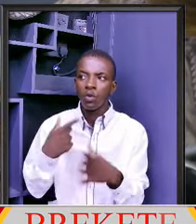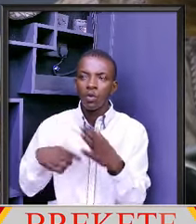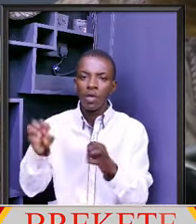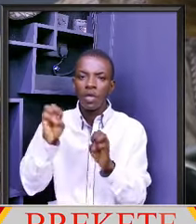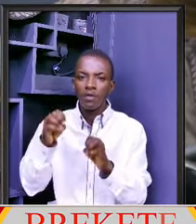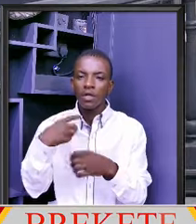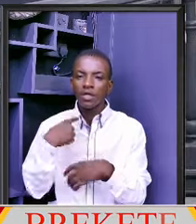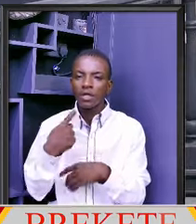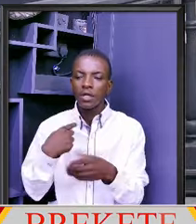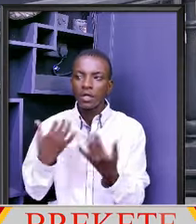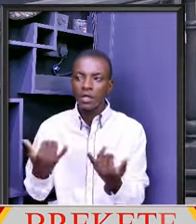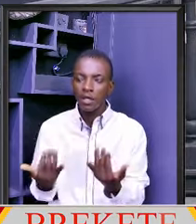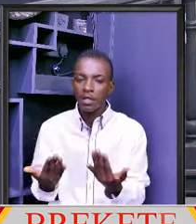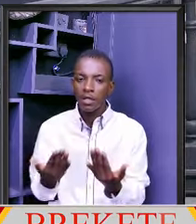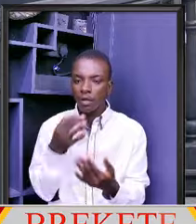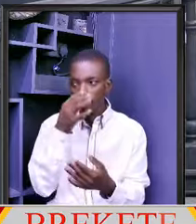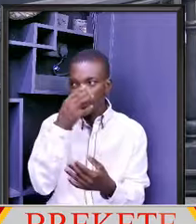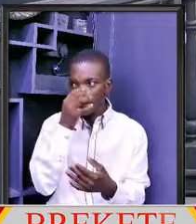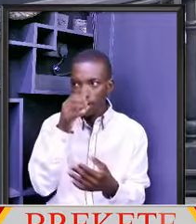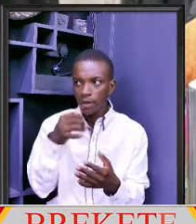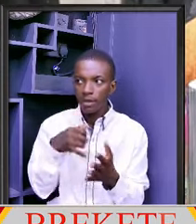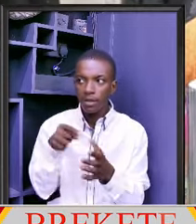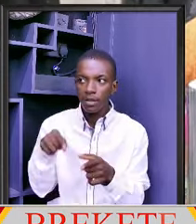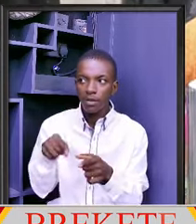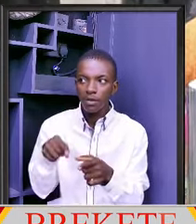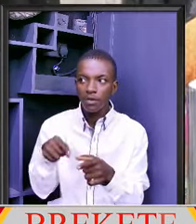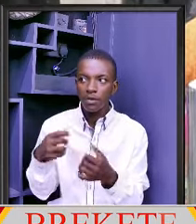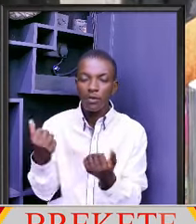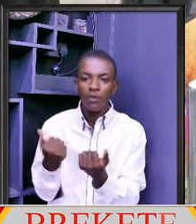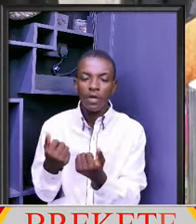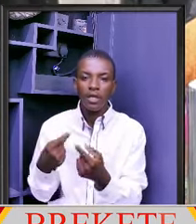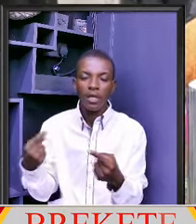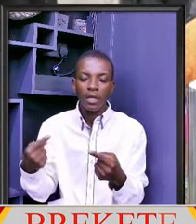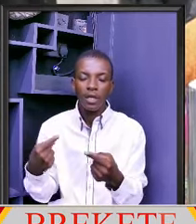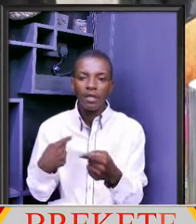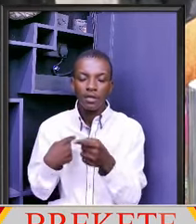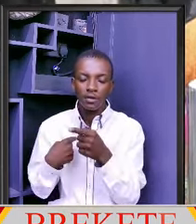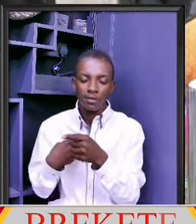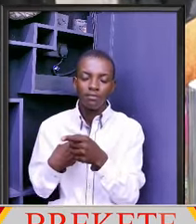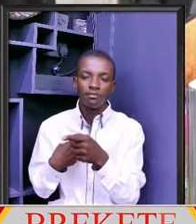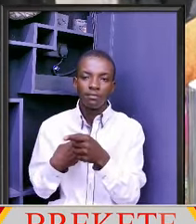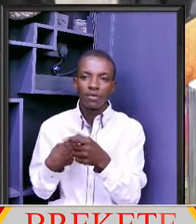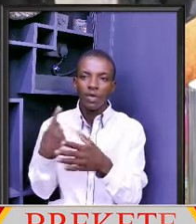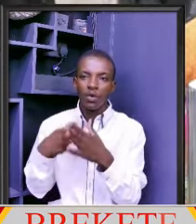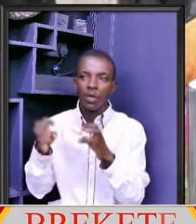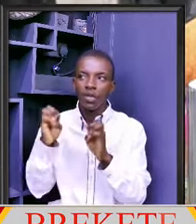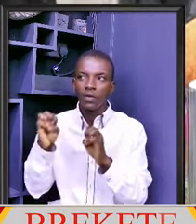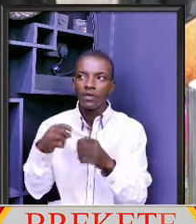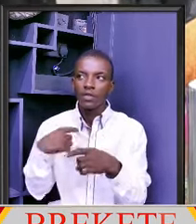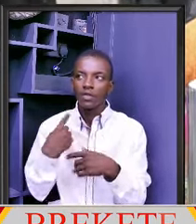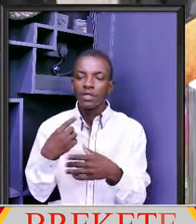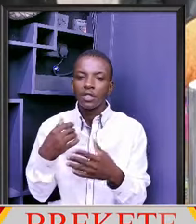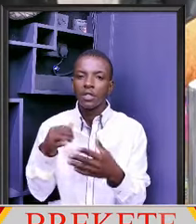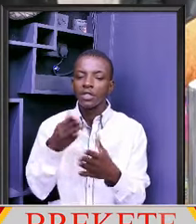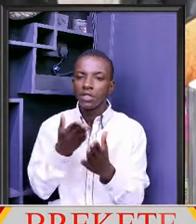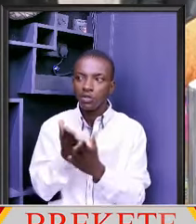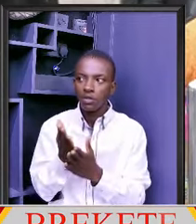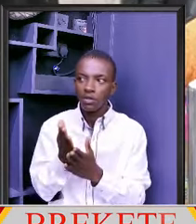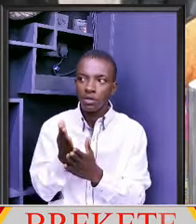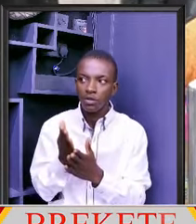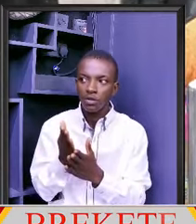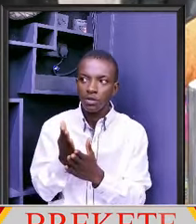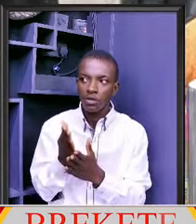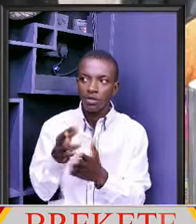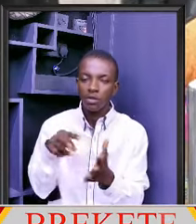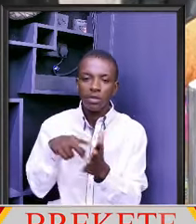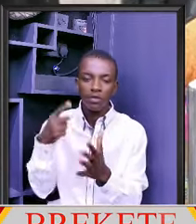Whatever I say here, this will fight against me if I'm wrong. Mm. Whatever I'm saying that is right, this offer